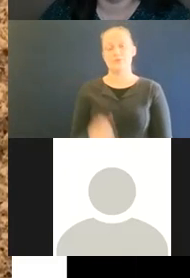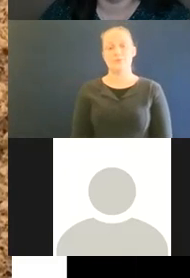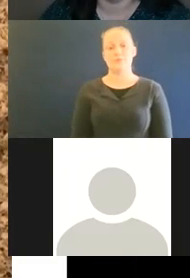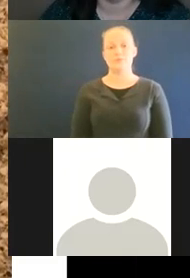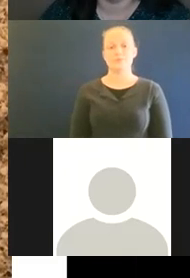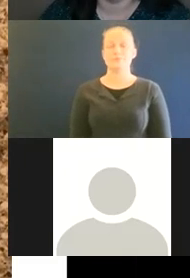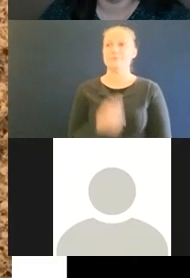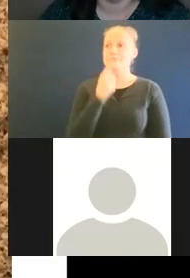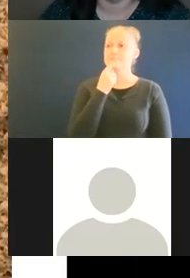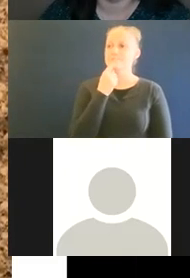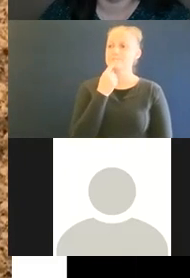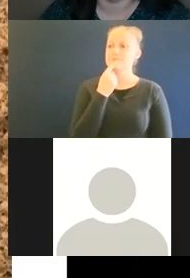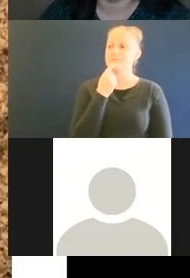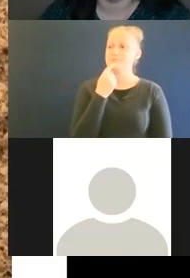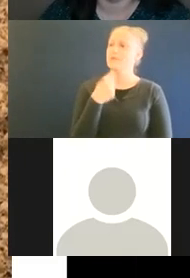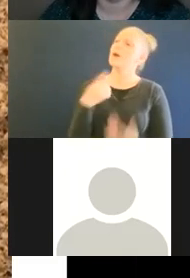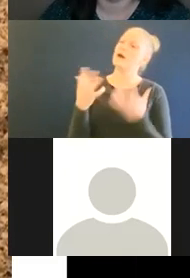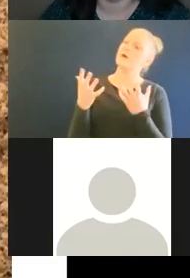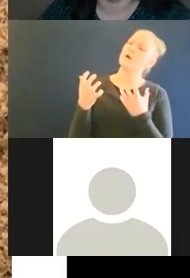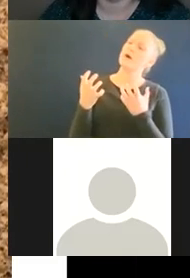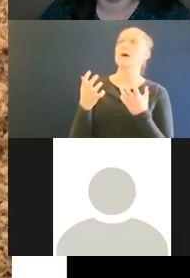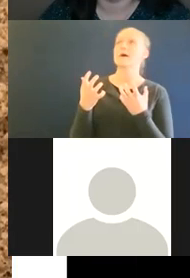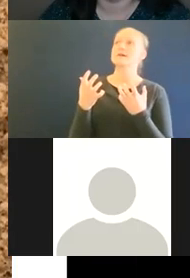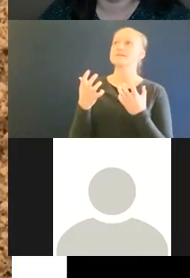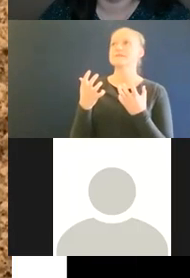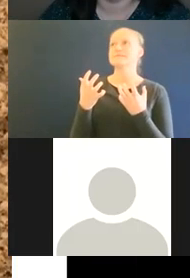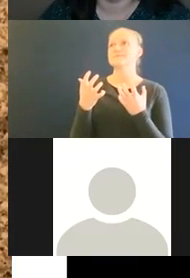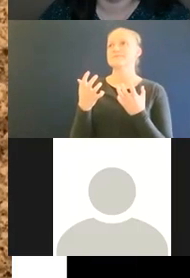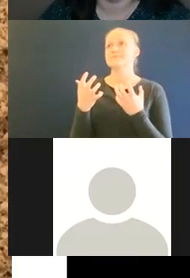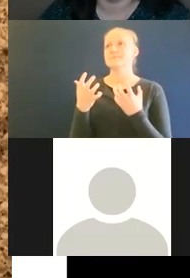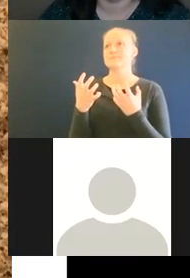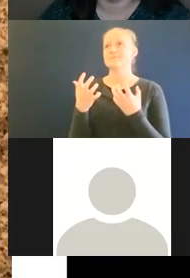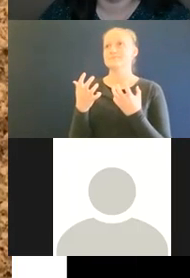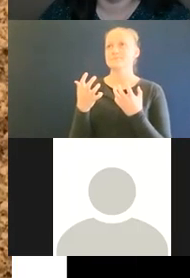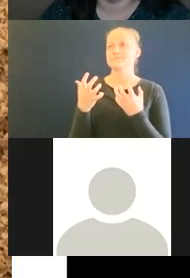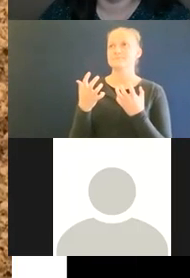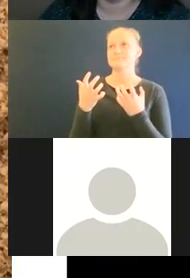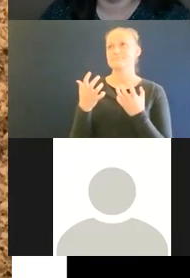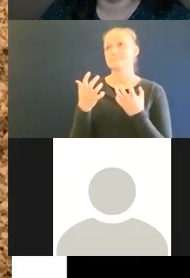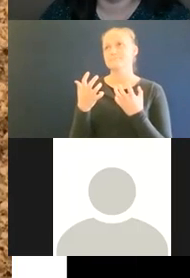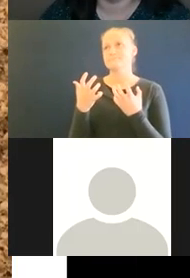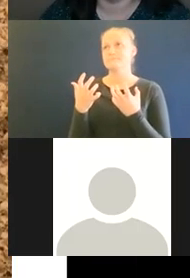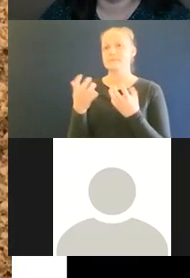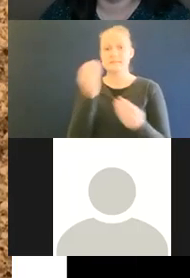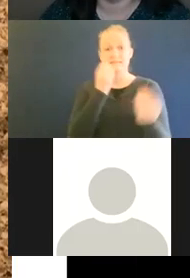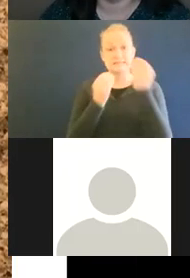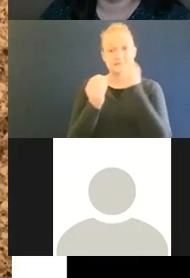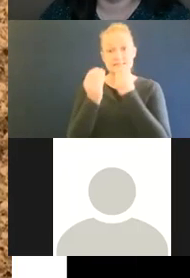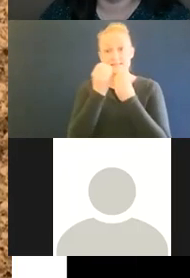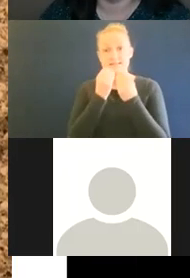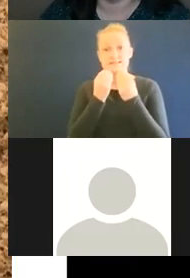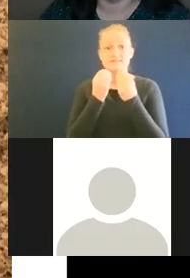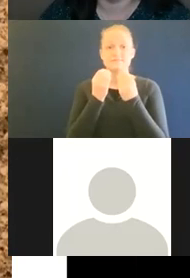Let's see. What do I want? I want to eat